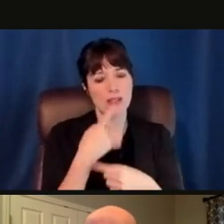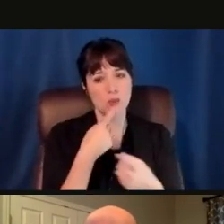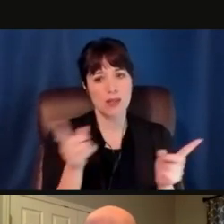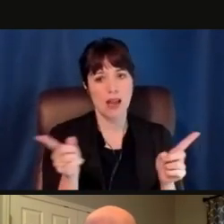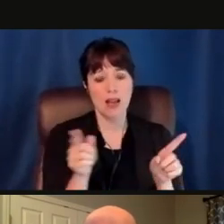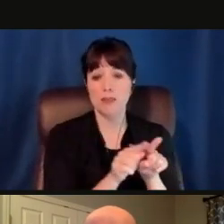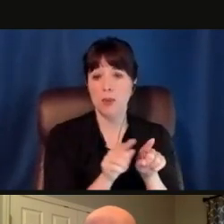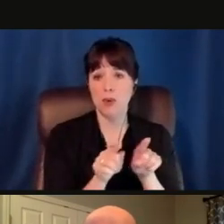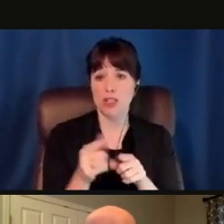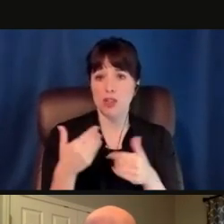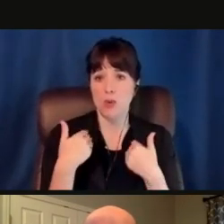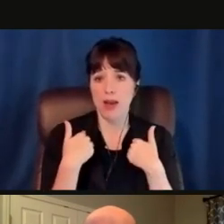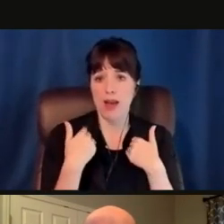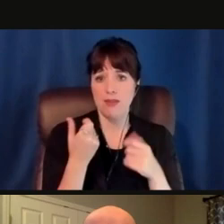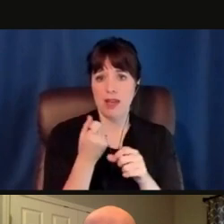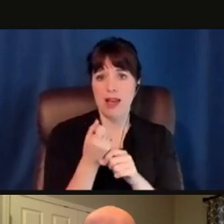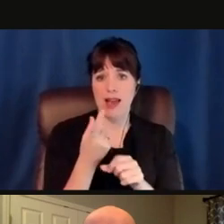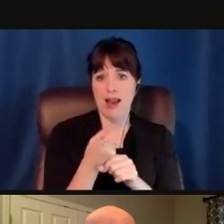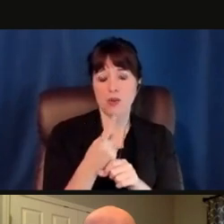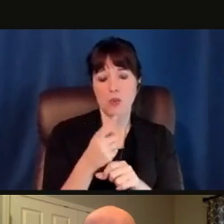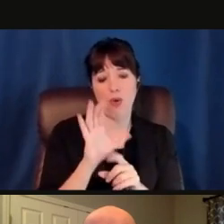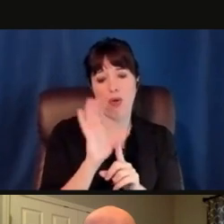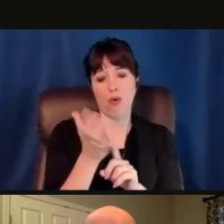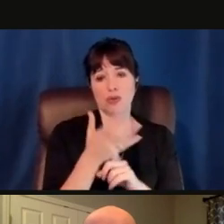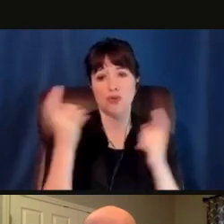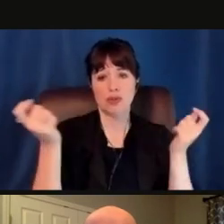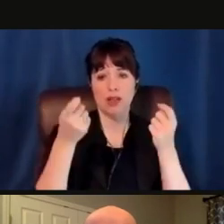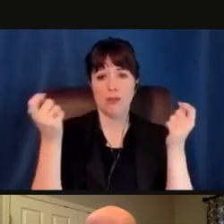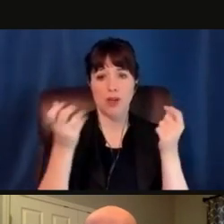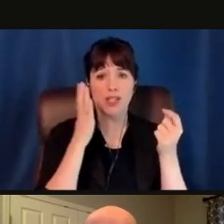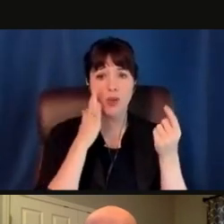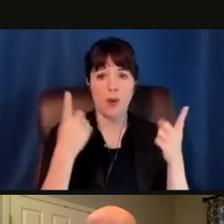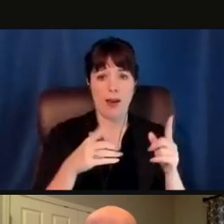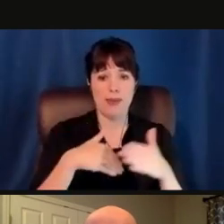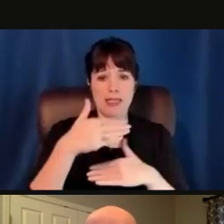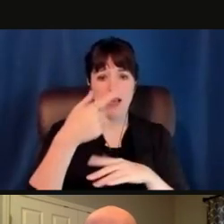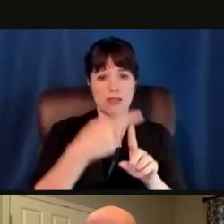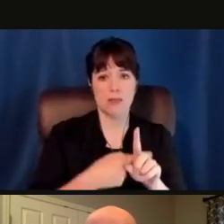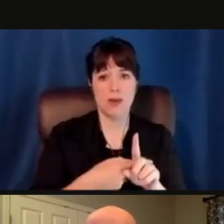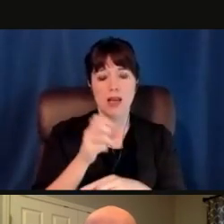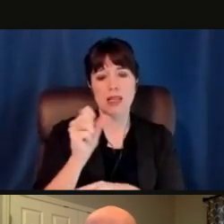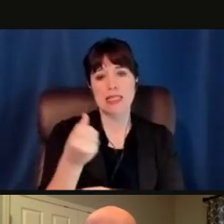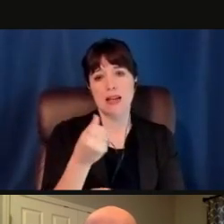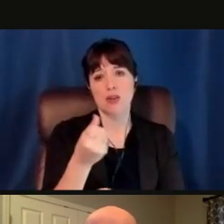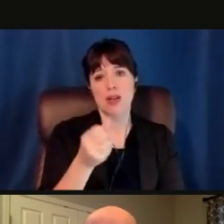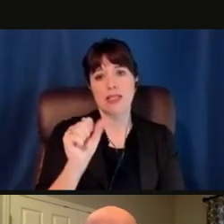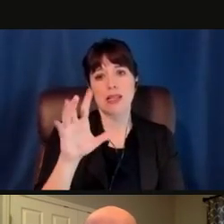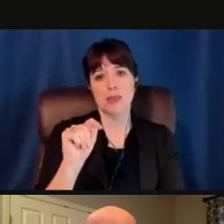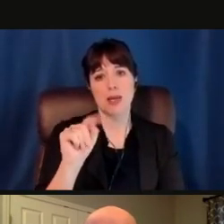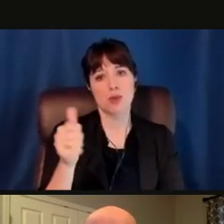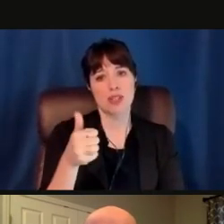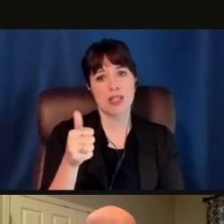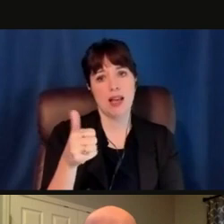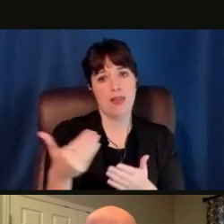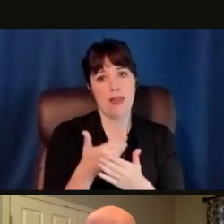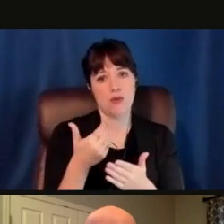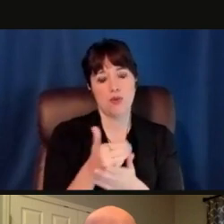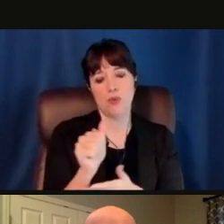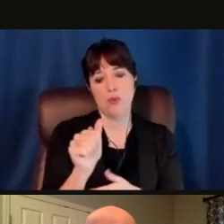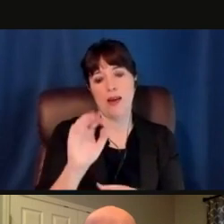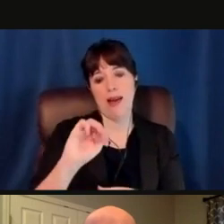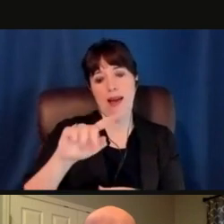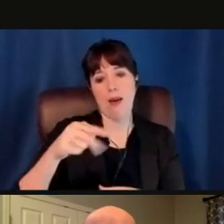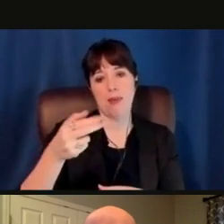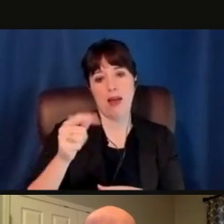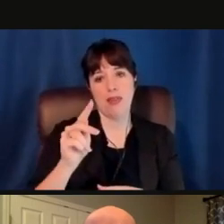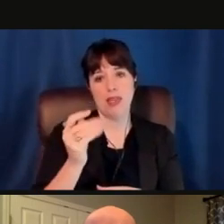also have our annual cultural celebration that is happening next month on Saturday, September 10th at the newer amphitheater. So the